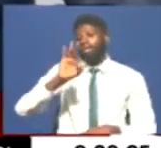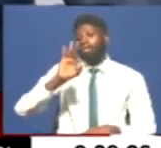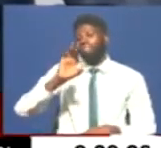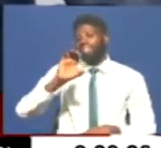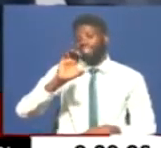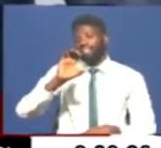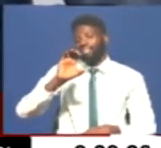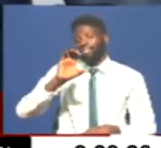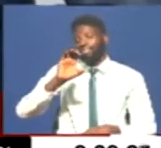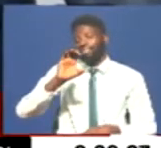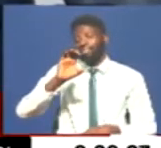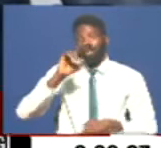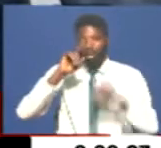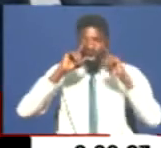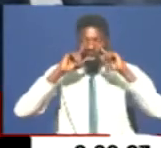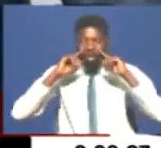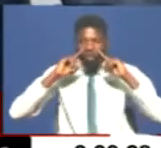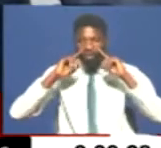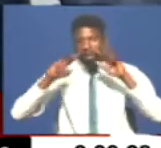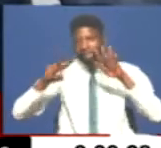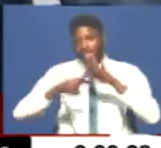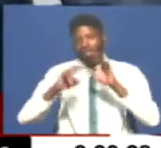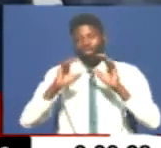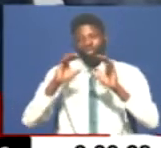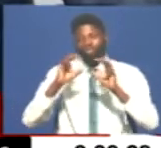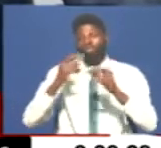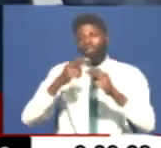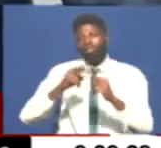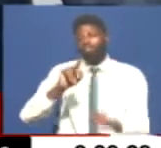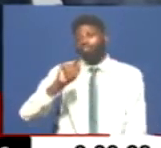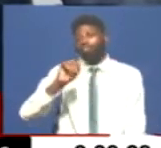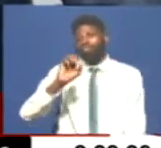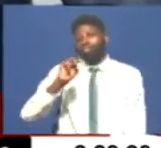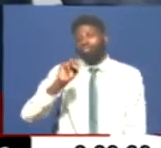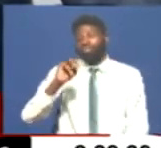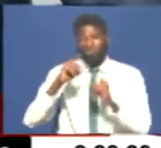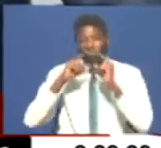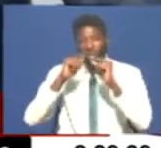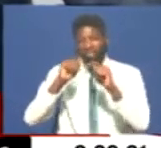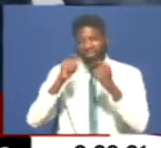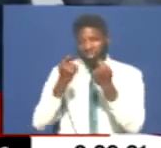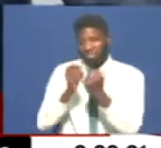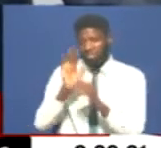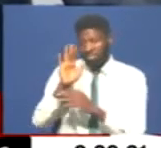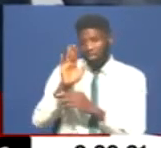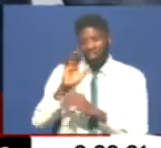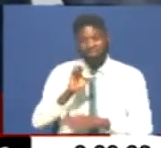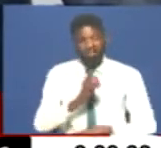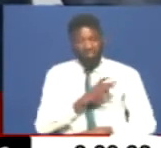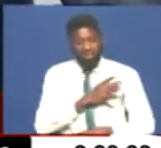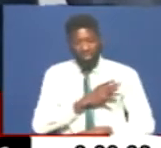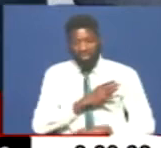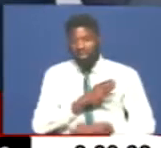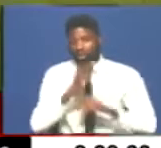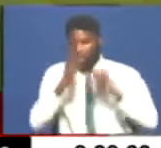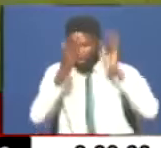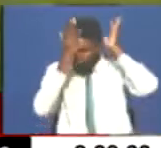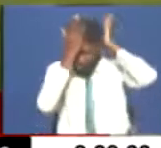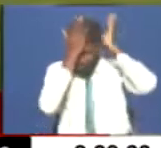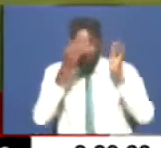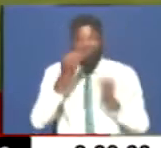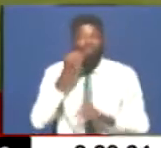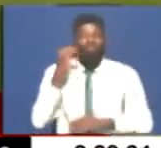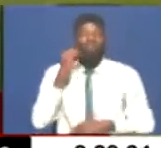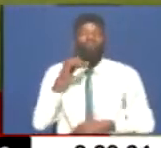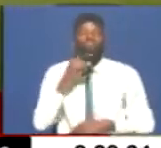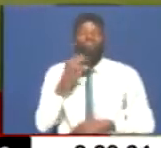Juma says that the team is not afraid of playing league leaders Kakamega Homeboyz on Wednesday. The Football Kenya Federation Premier League took